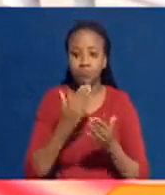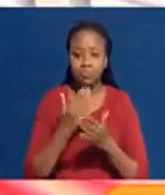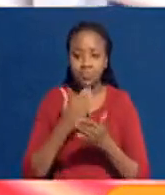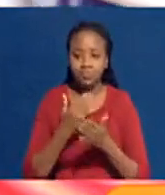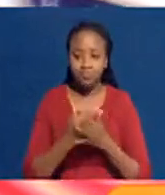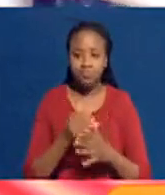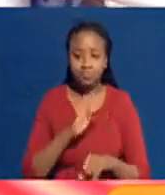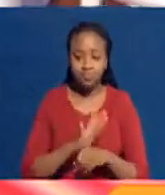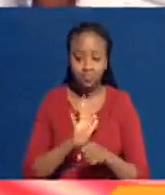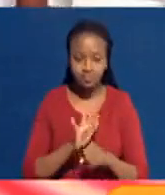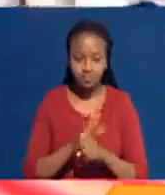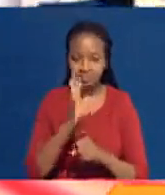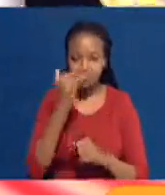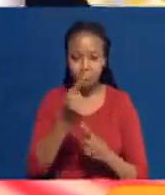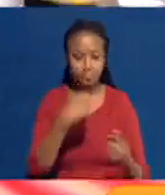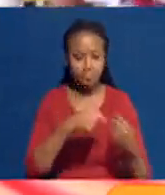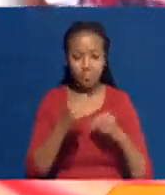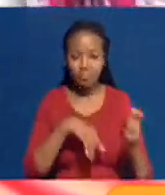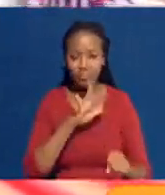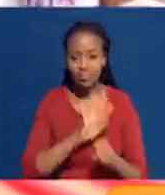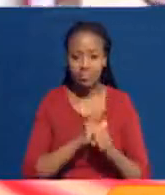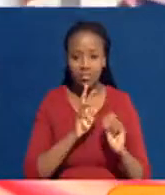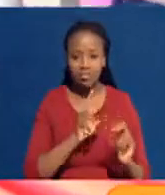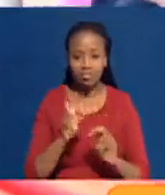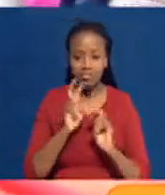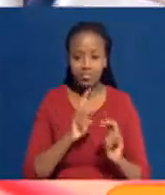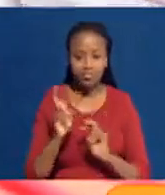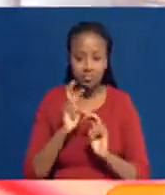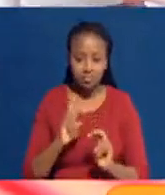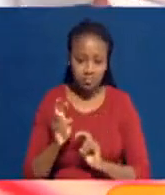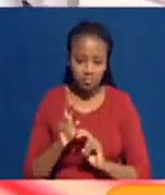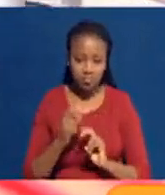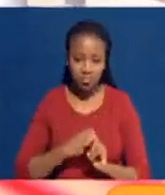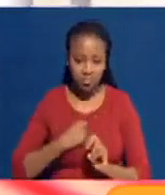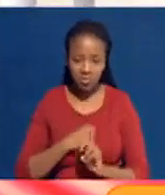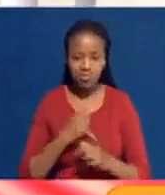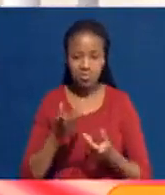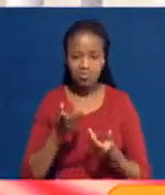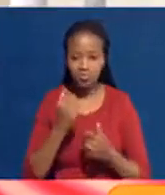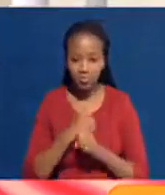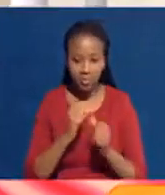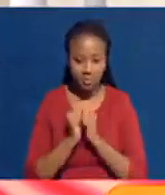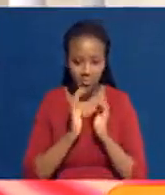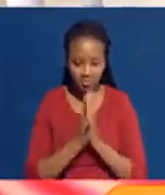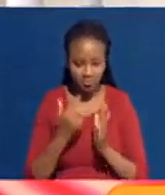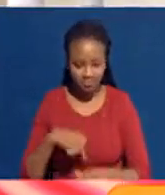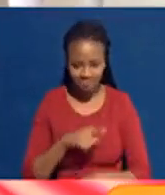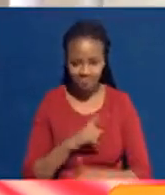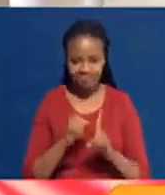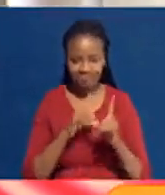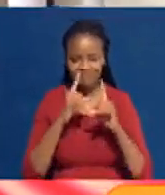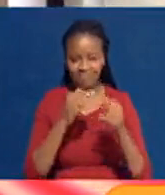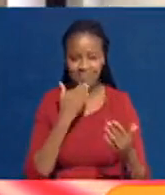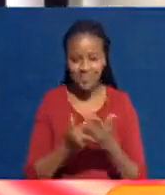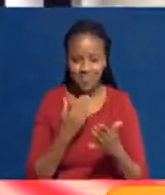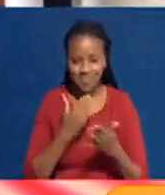nyinyi. Mmejitokeza kwa wingi sana kwa ajili ya Quickmart kushirikiana na Musyi. Tunasema ni asante. Mmepeana zawadi